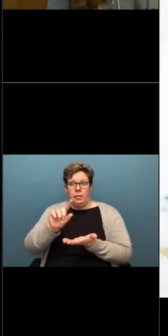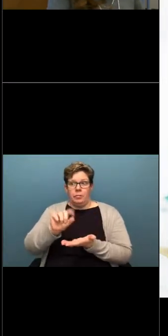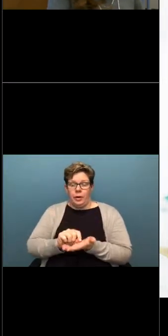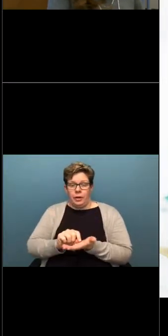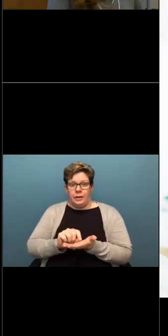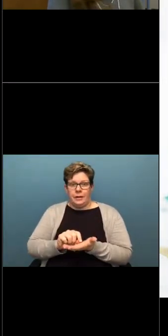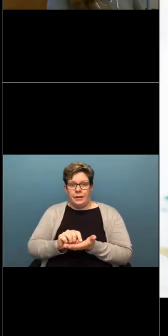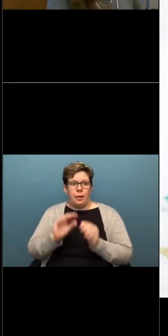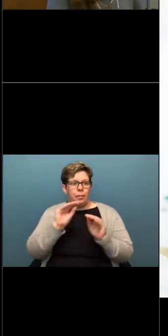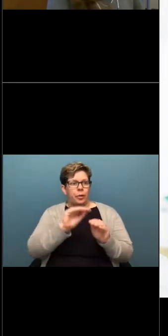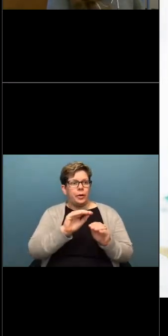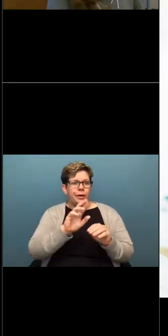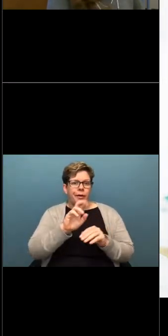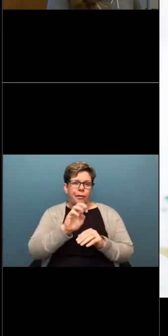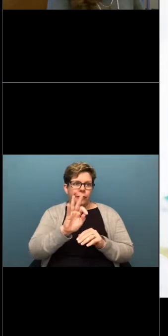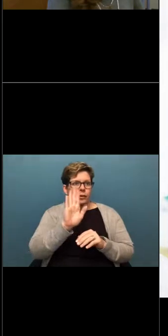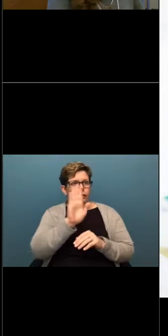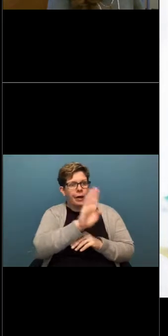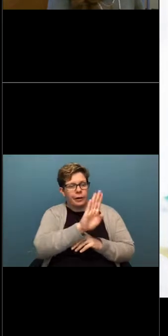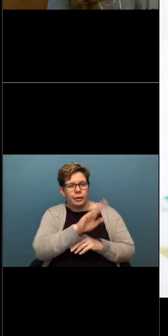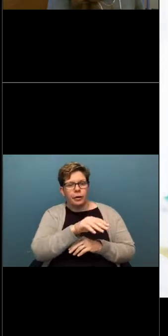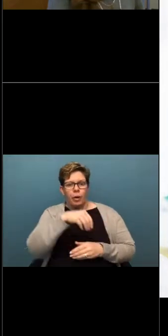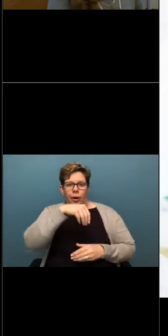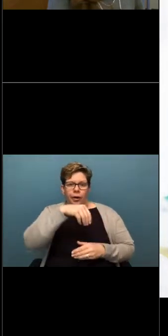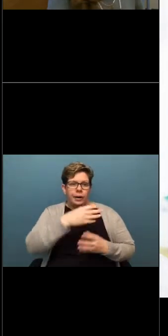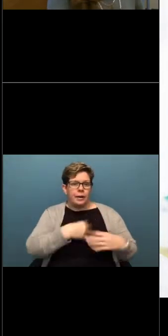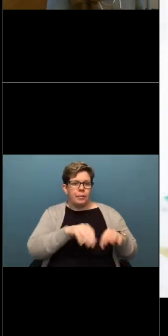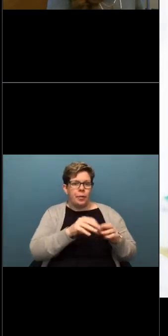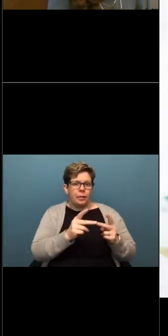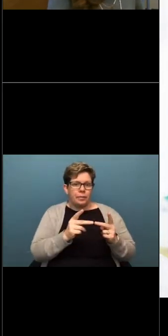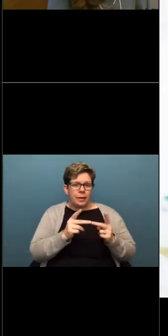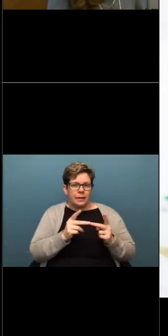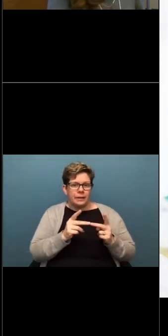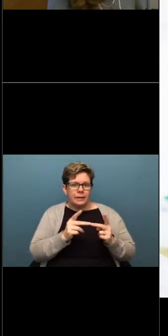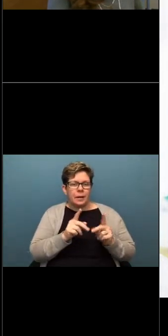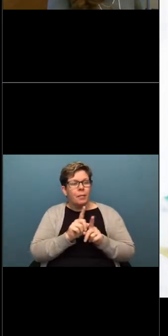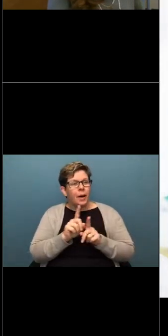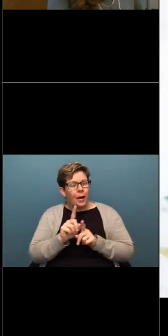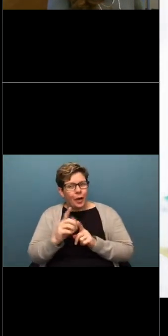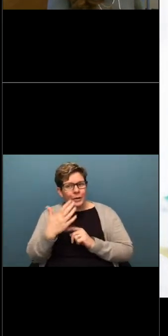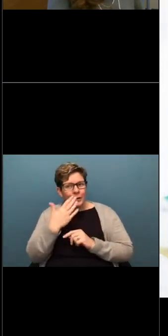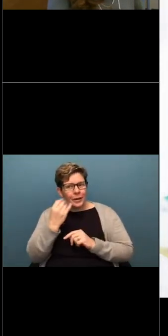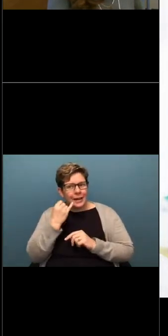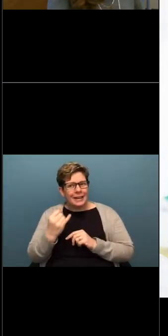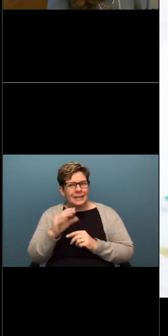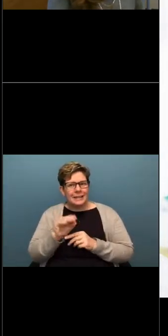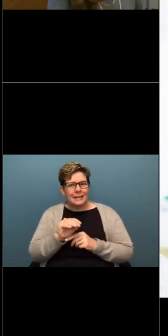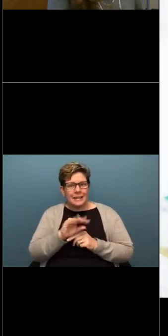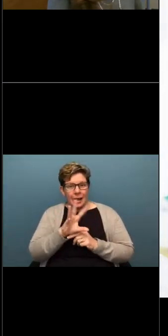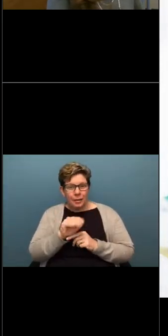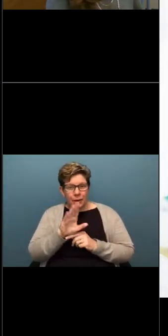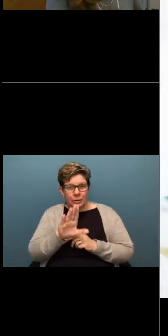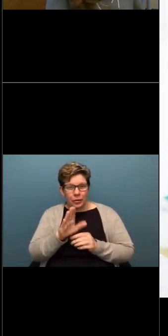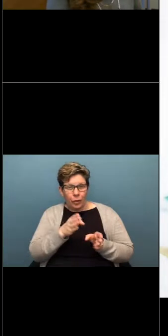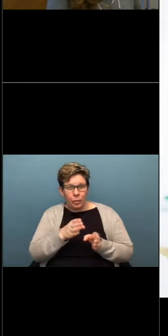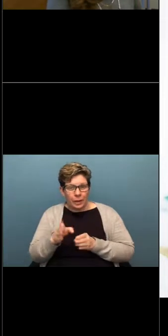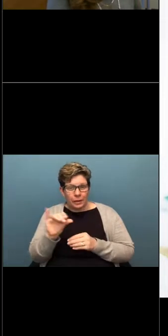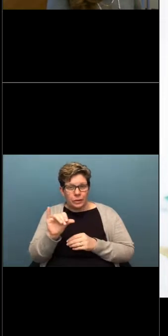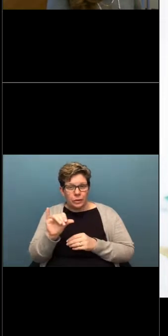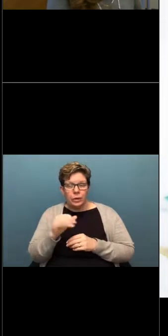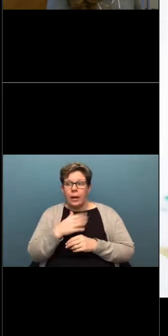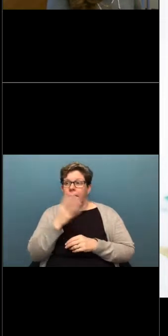on the refrigerator or somewhere we can refer back to. Taking a picture of your crisis plan can be really helpful. So if you're away